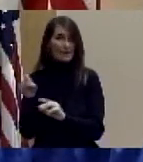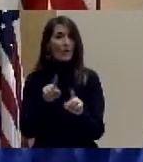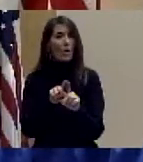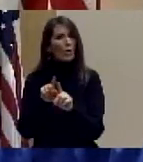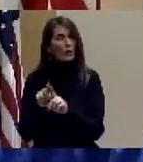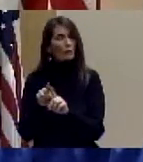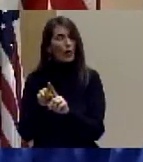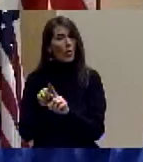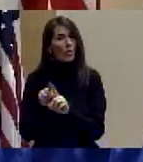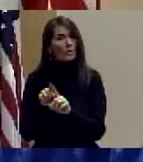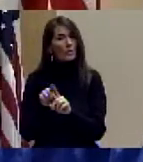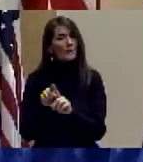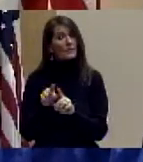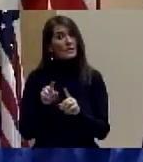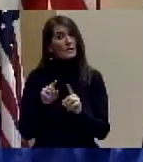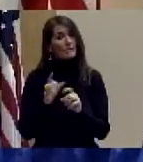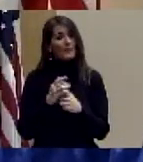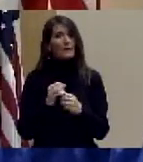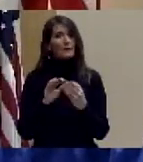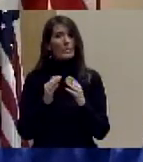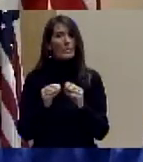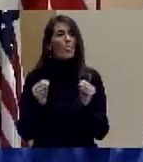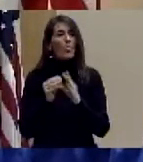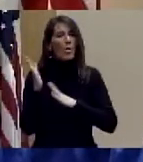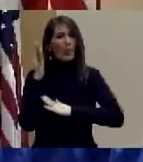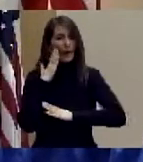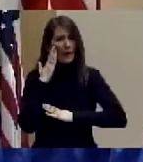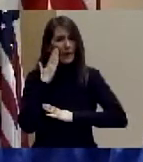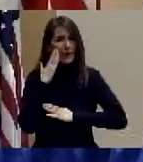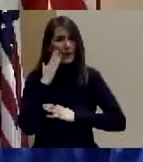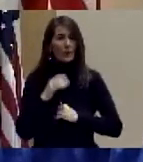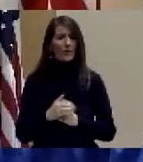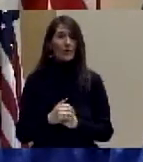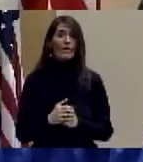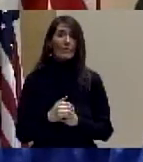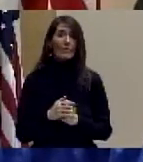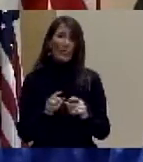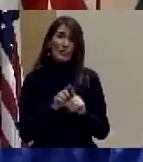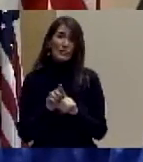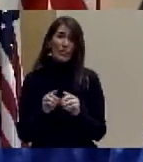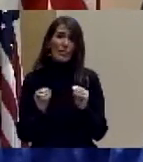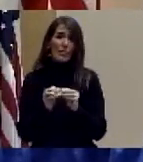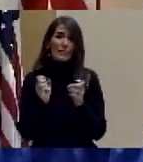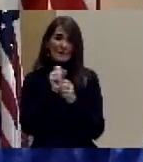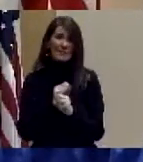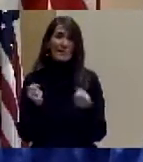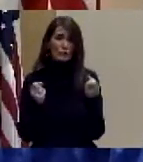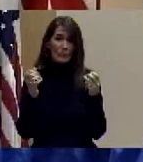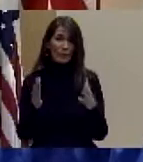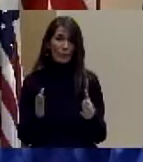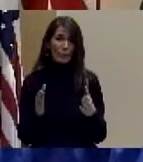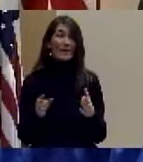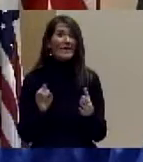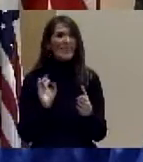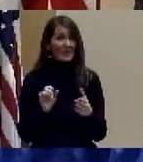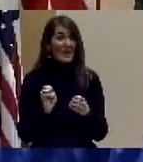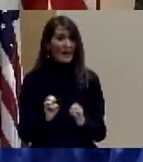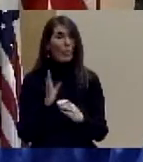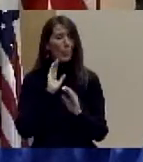leads to greater community awareness and ultimately safer driving. That effort's going to continue.